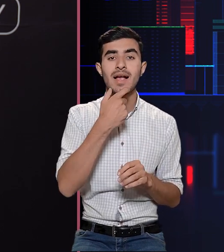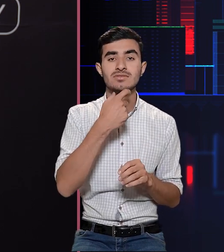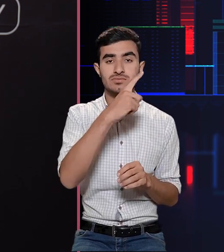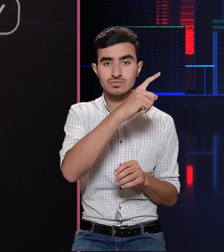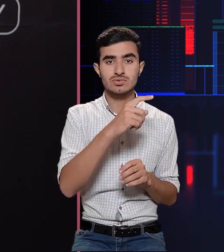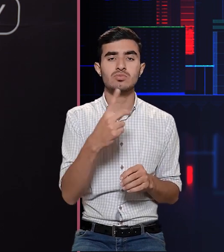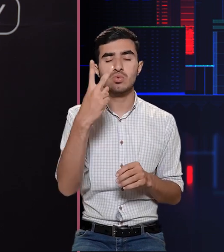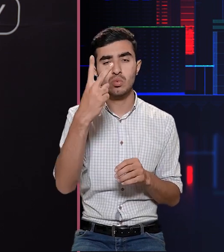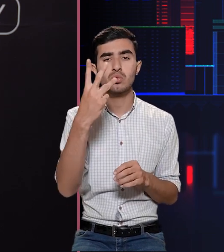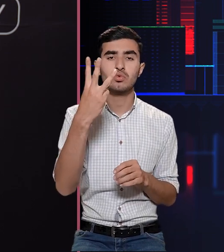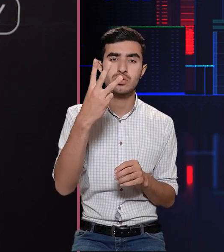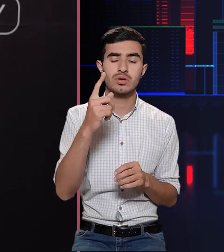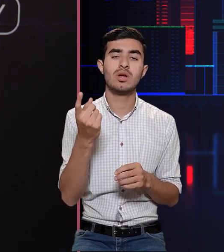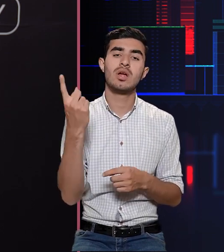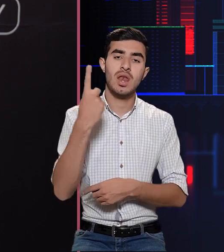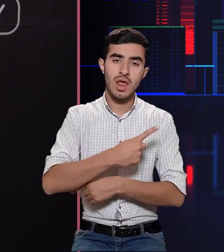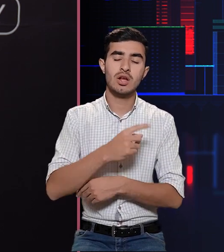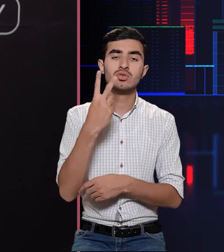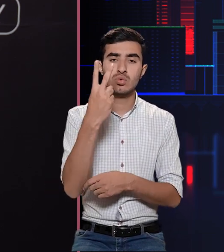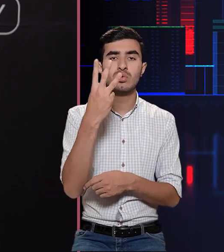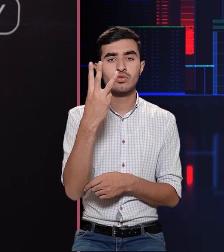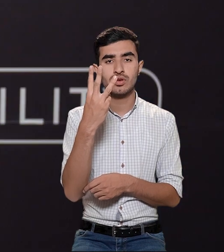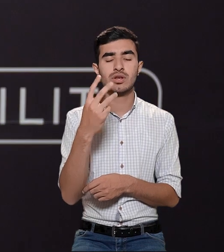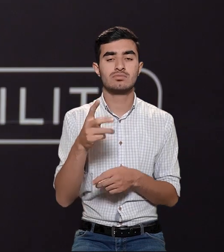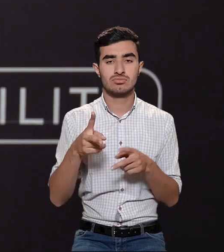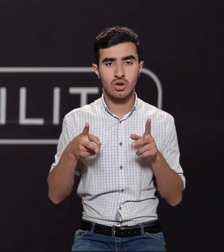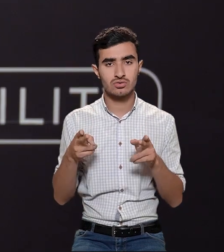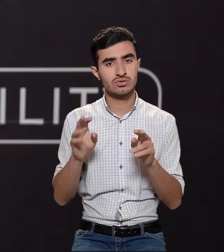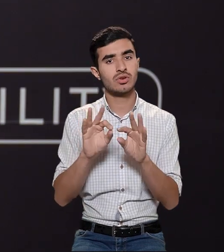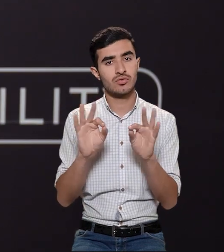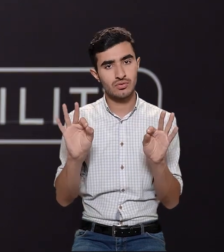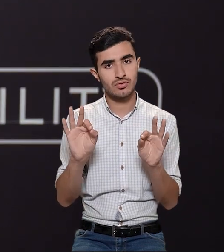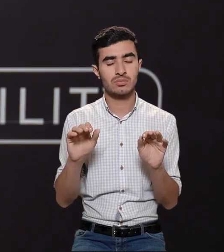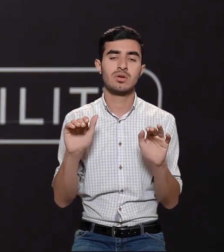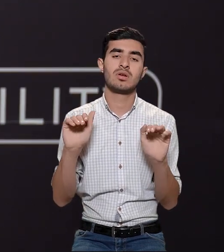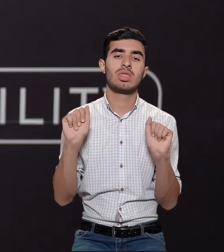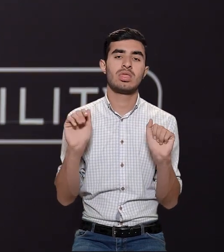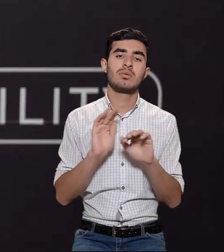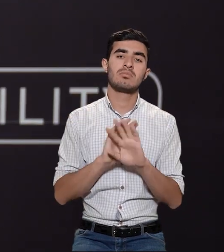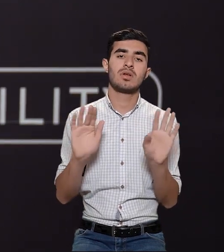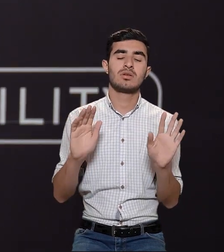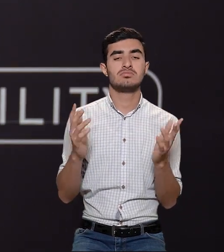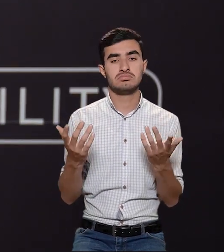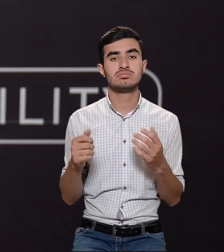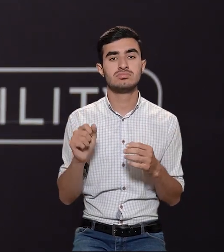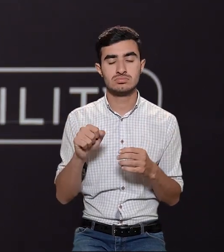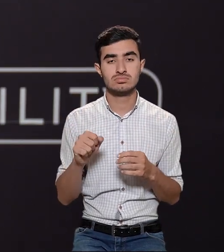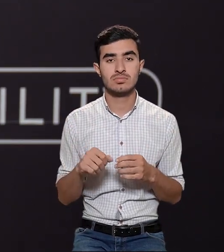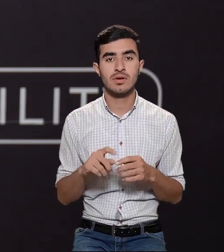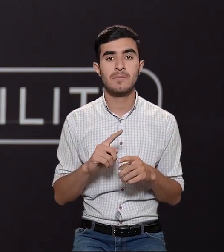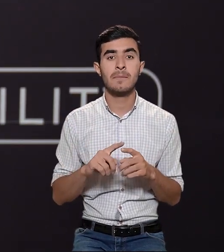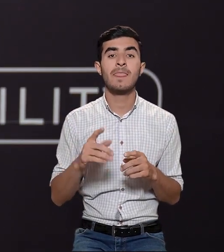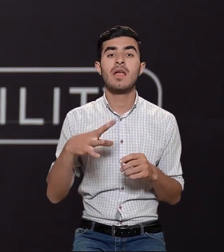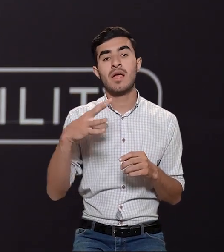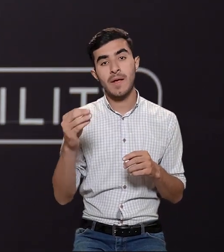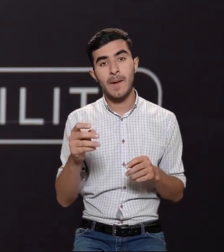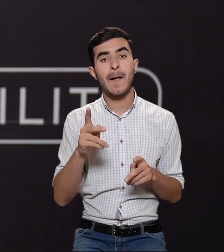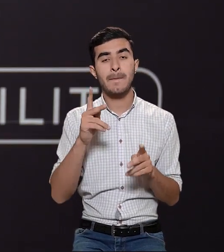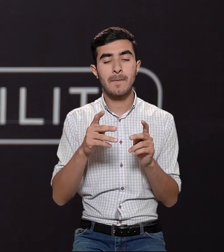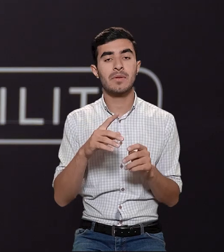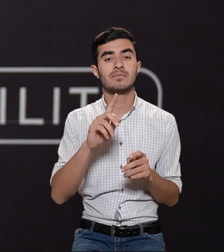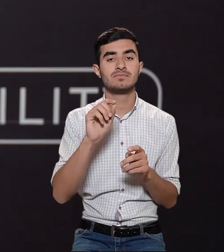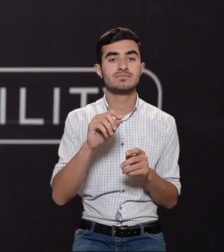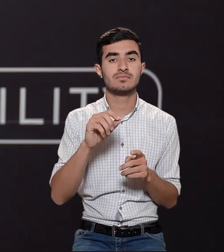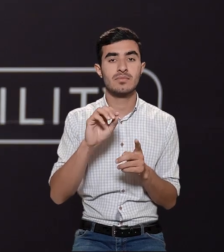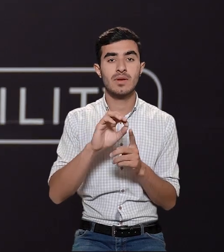another 3 surgeries or maybe 2 surgeries if the surgery is long. And the doctors who are working in public sector for the surgical